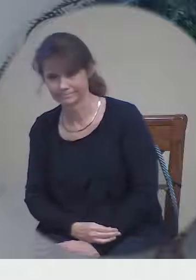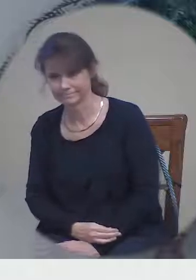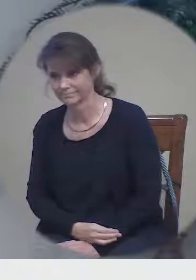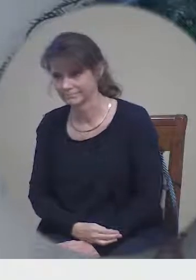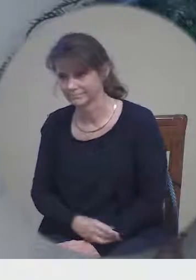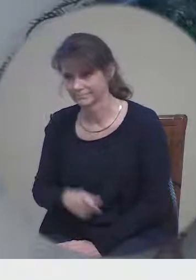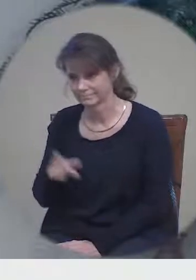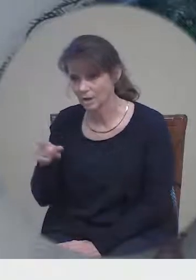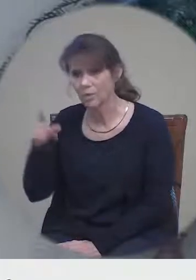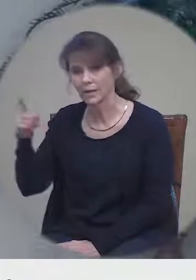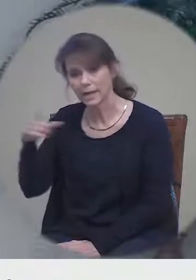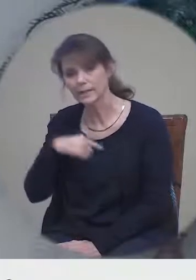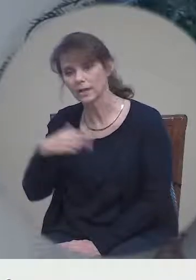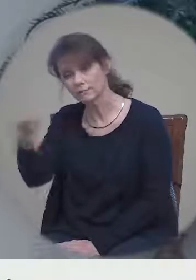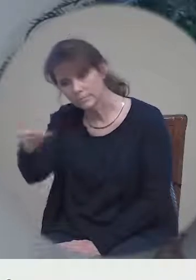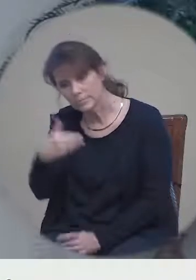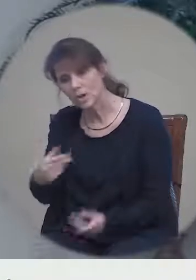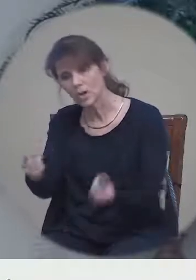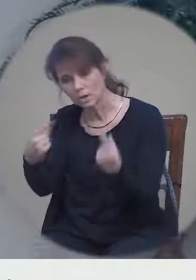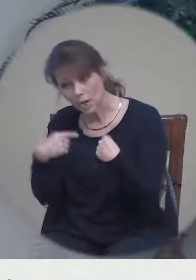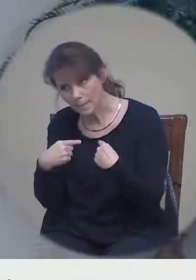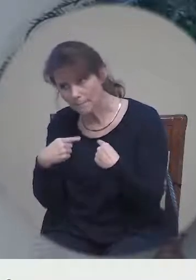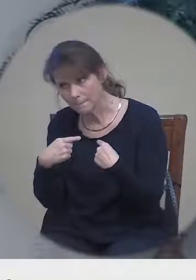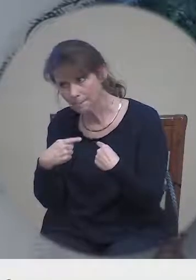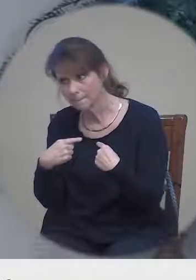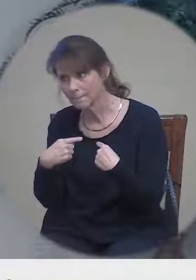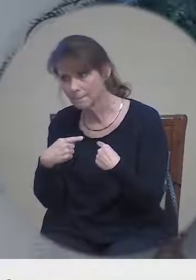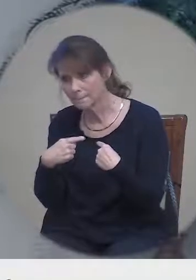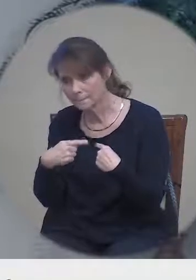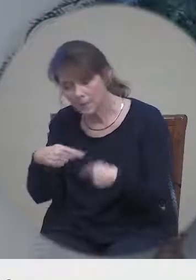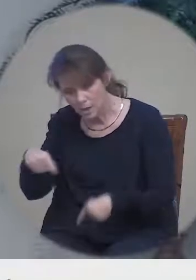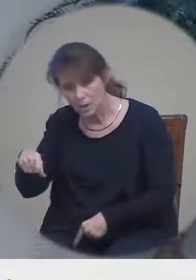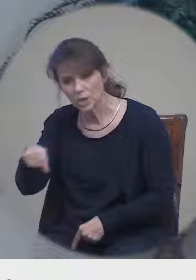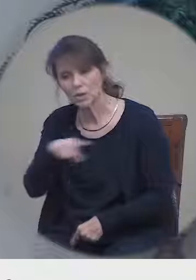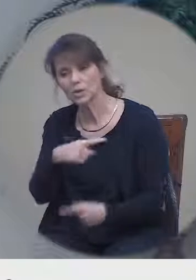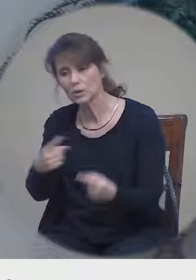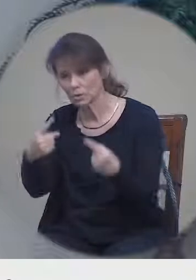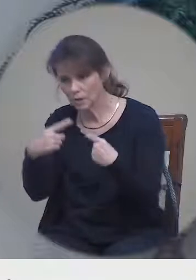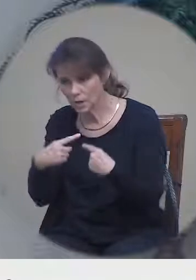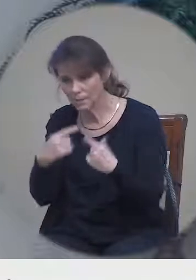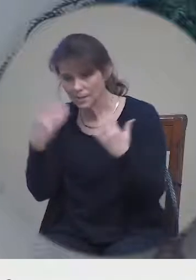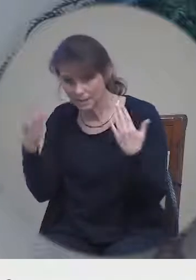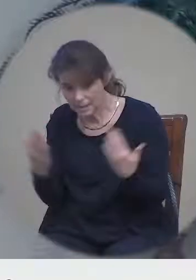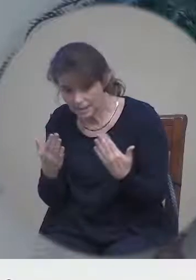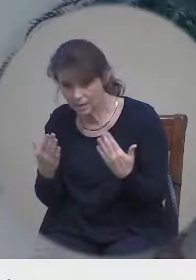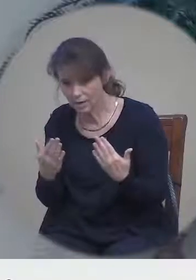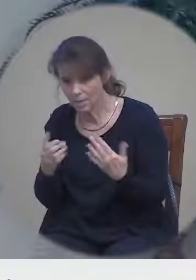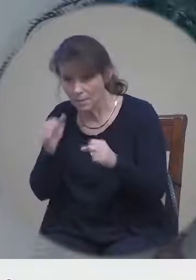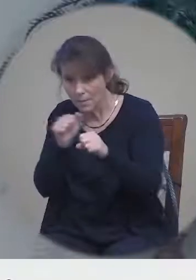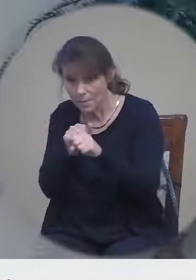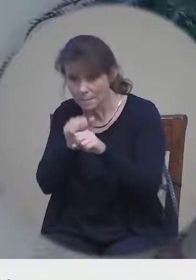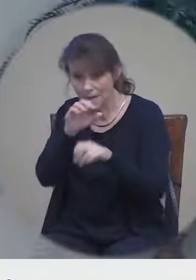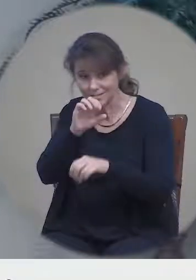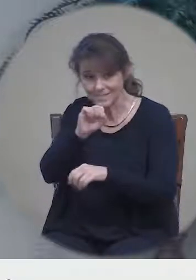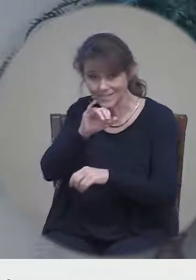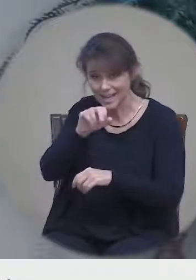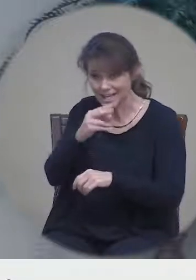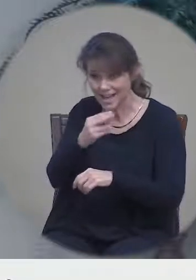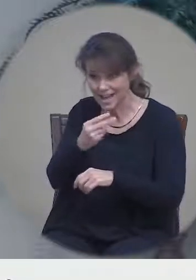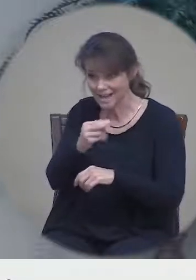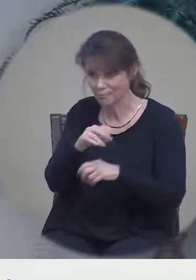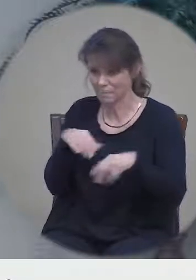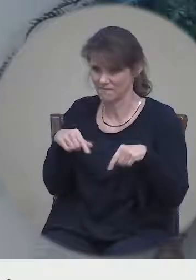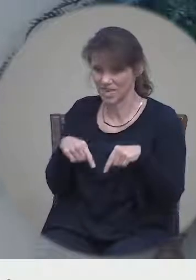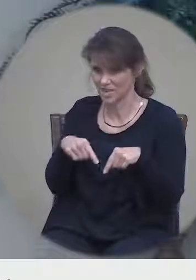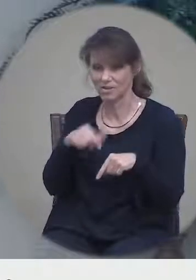Instead, he told us something different. Here's what he said. You've come to Mount Zion and to the city of the living